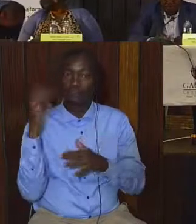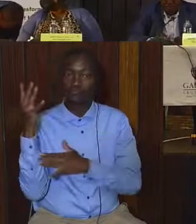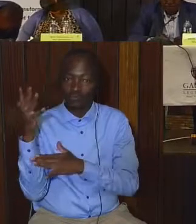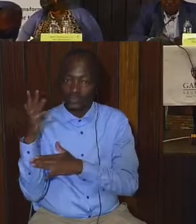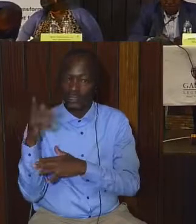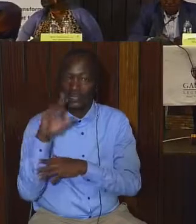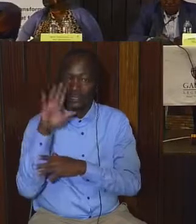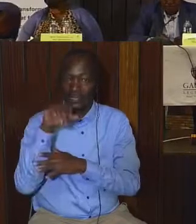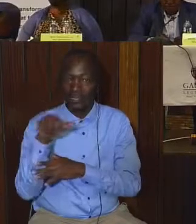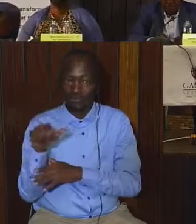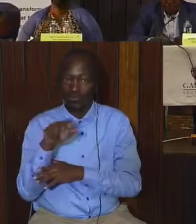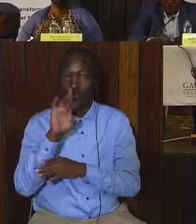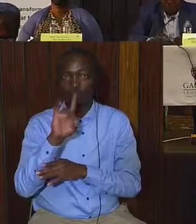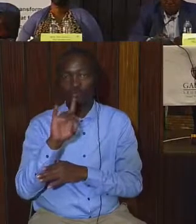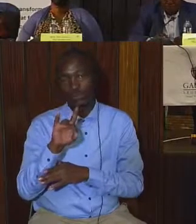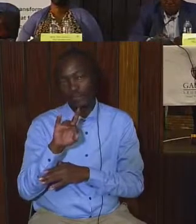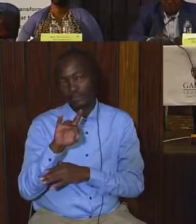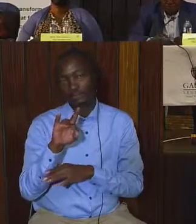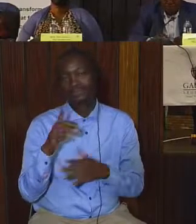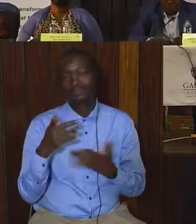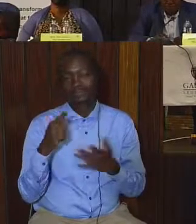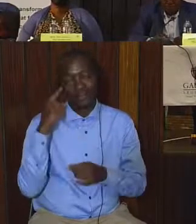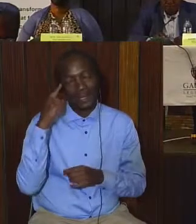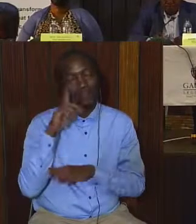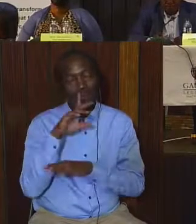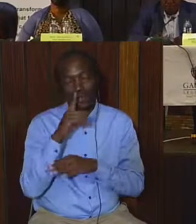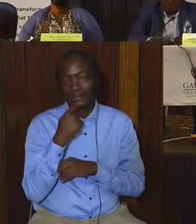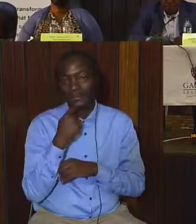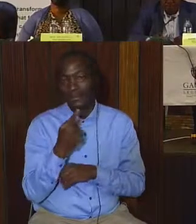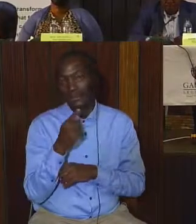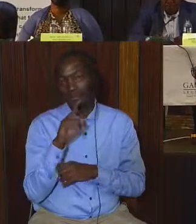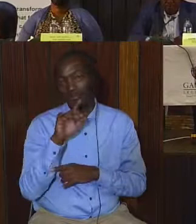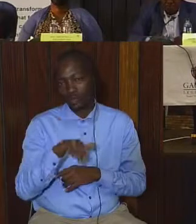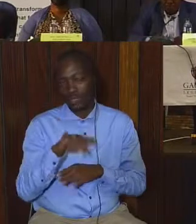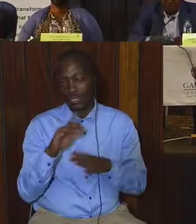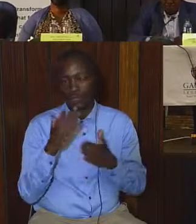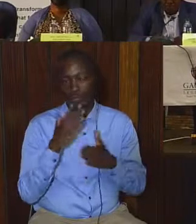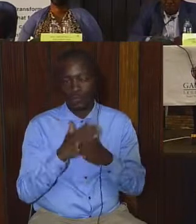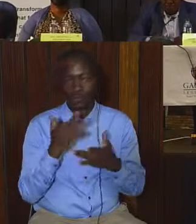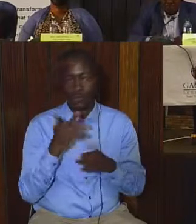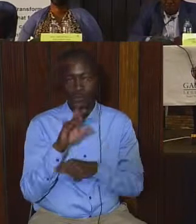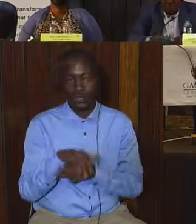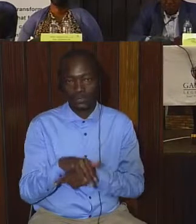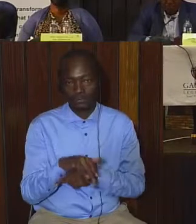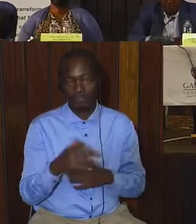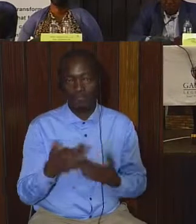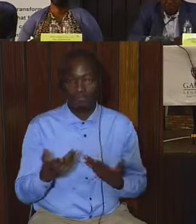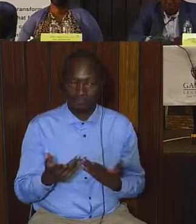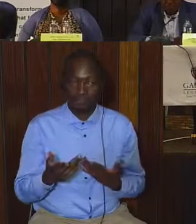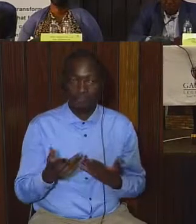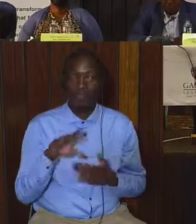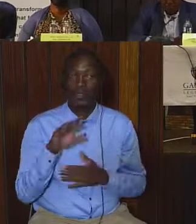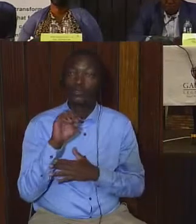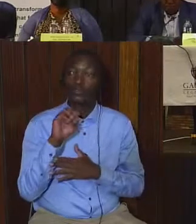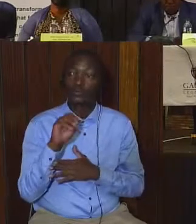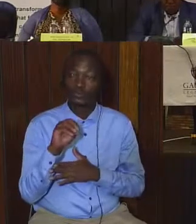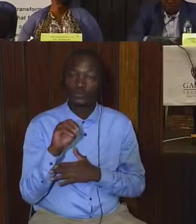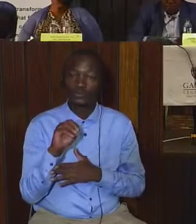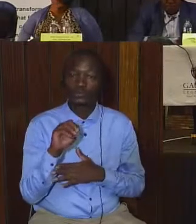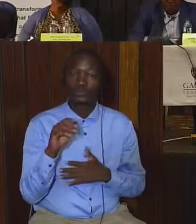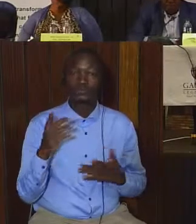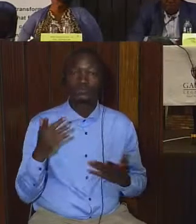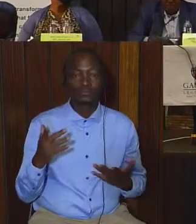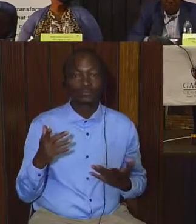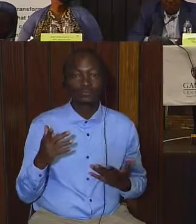to the House next week, Tuesday. So I thought I must just indicate how we will deal with this. So on that note, I